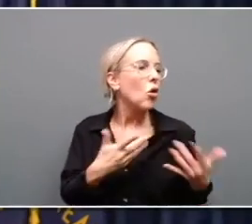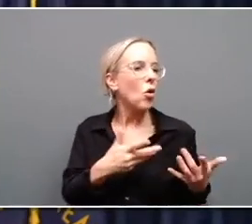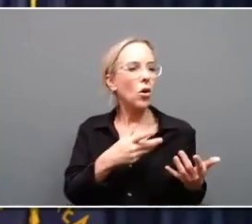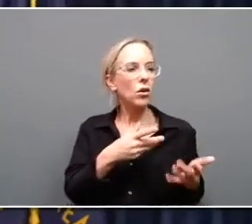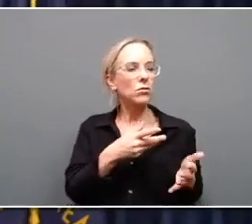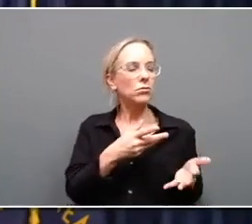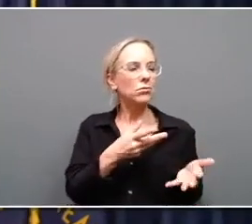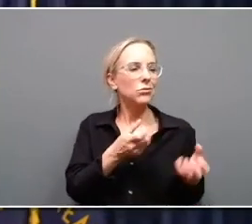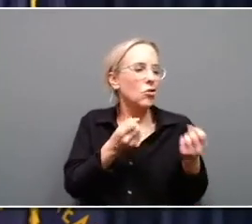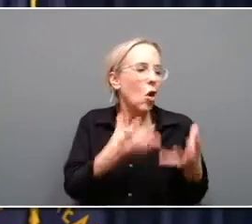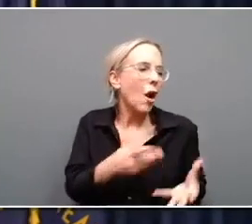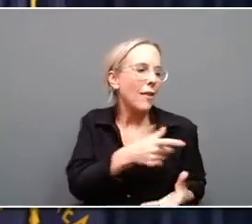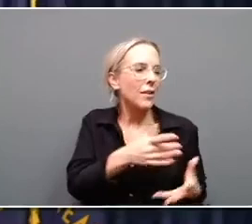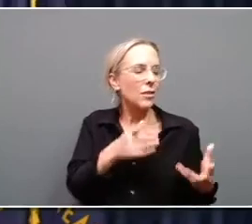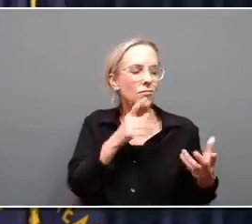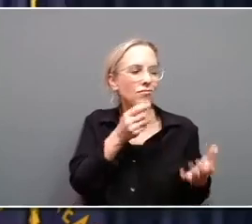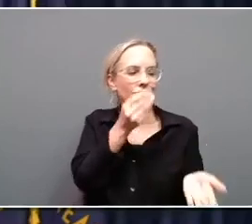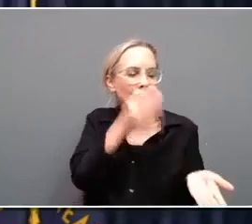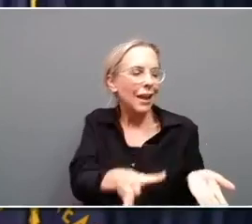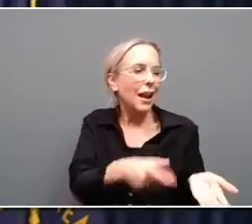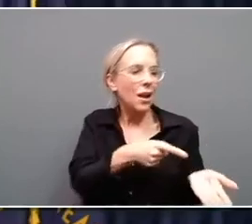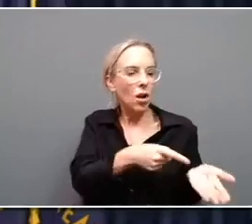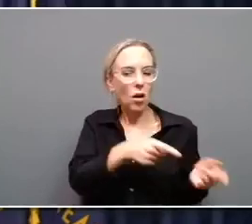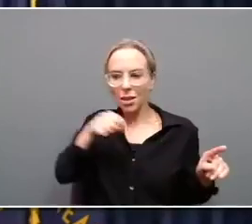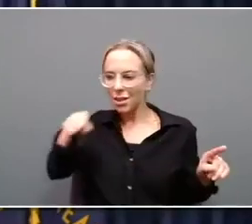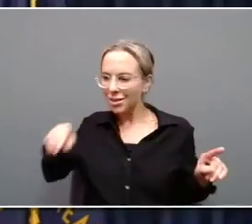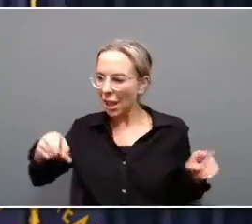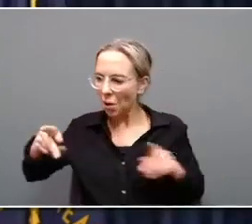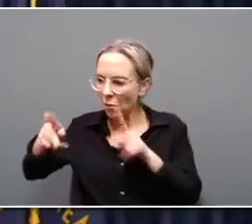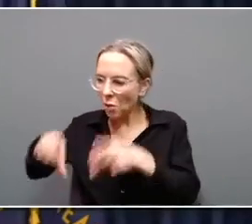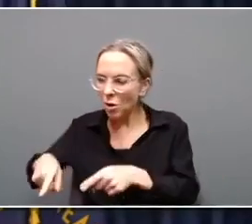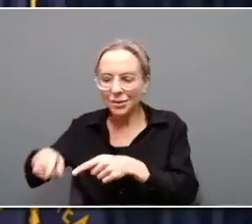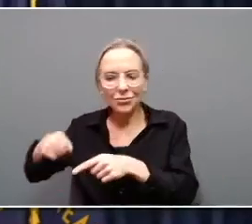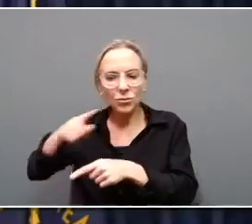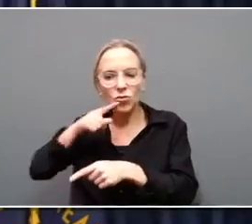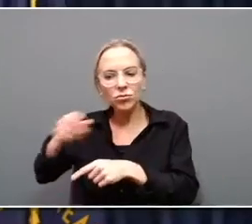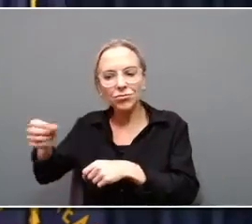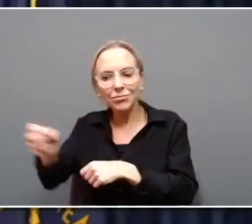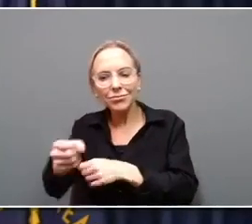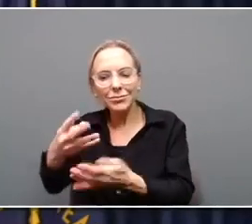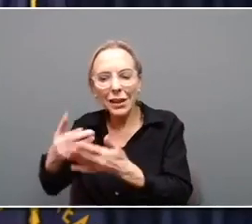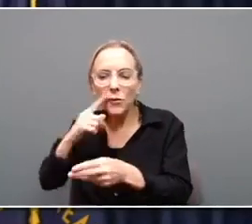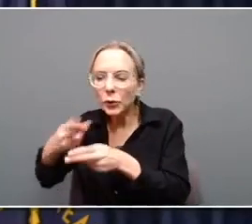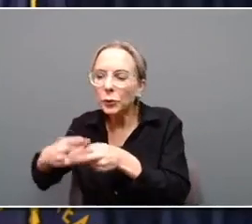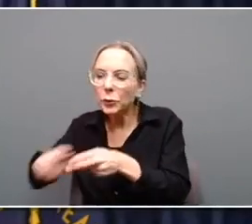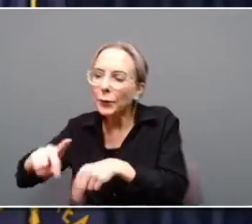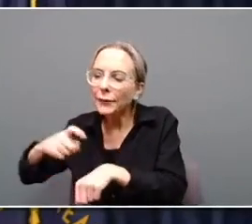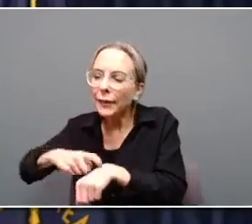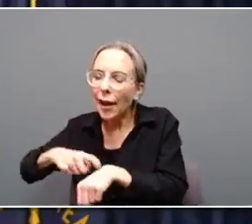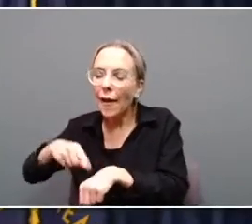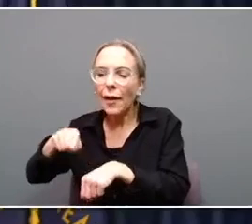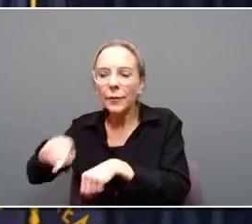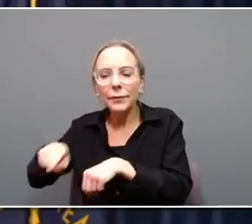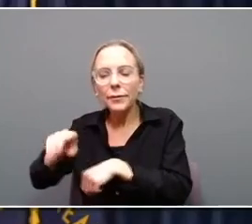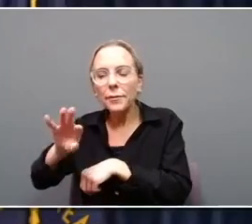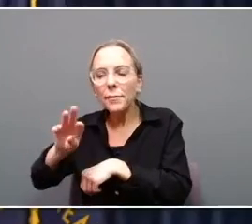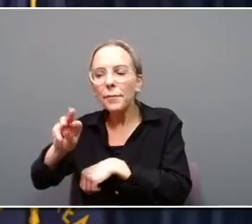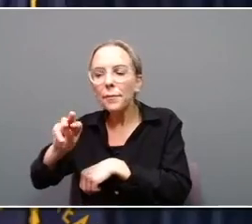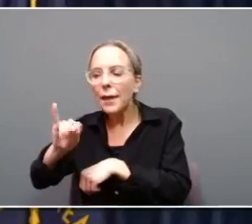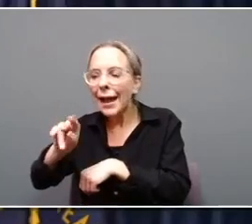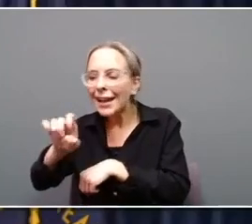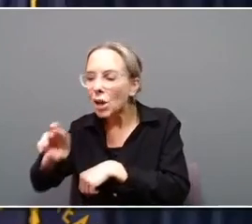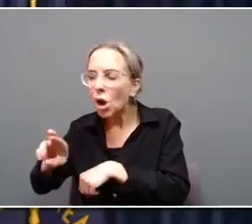and that individual that should hopefully be in for a shorter period of time, that we need to make sure gets all those services with the best